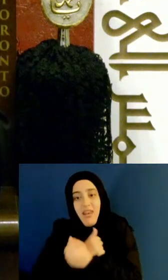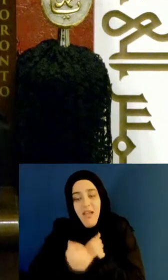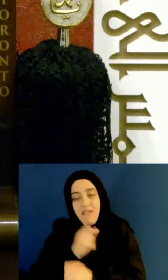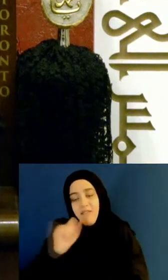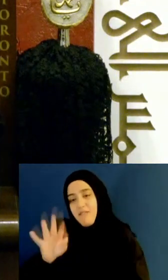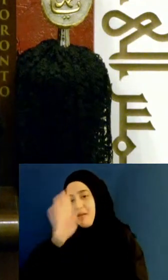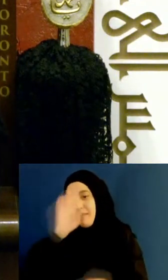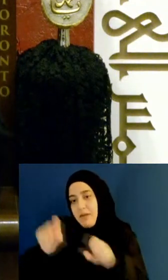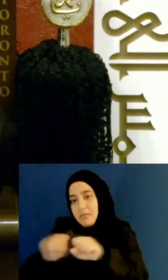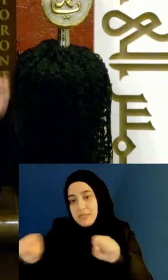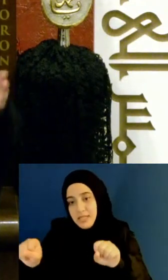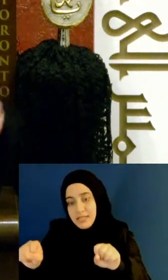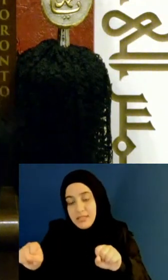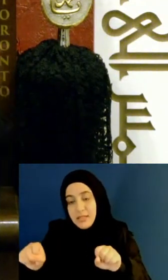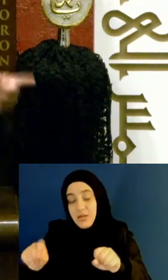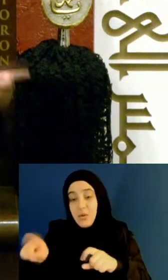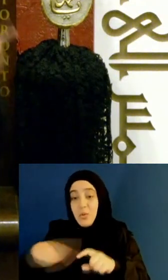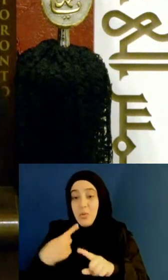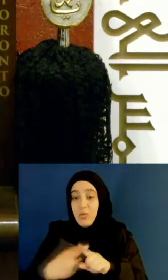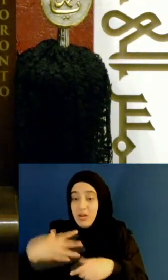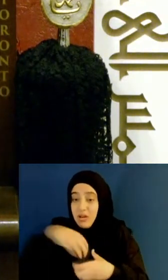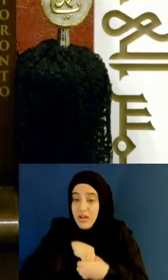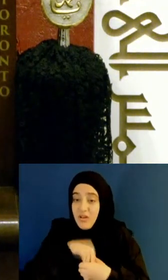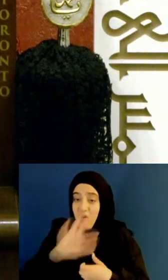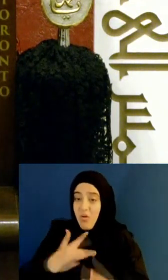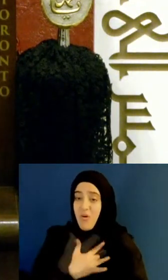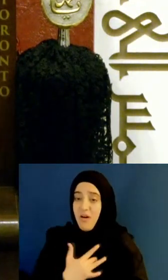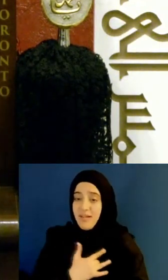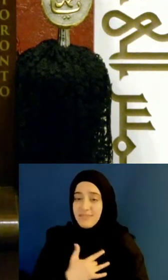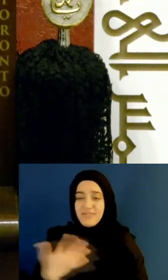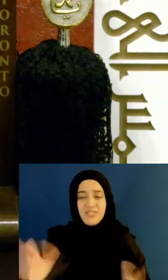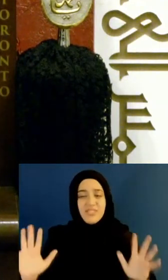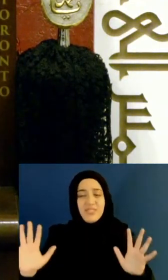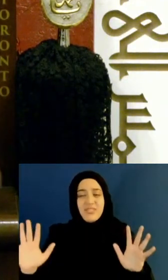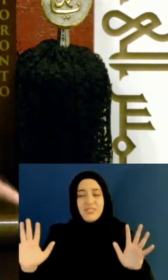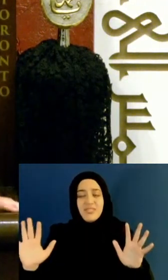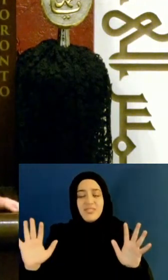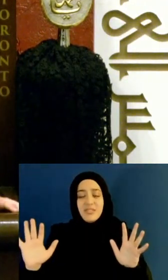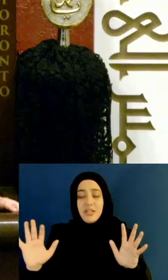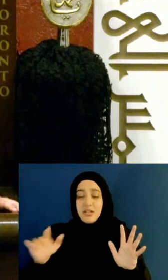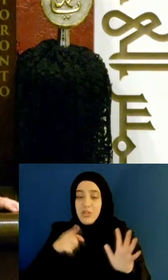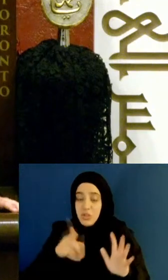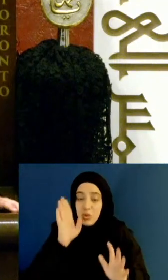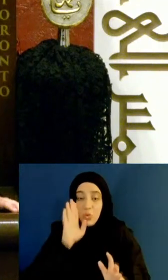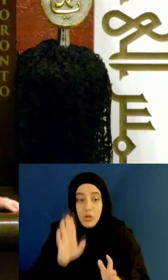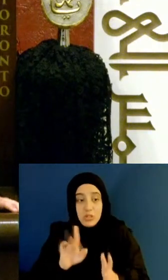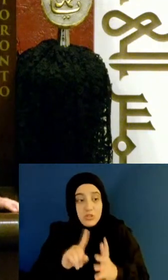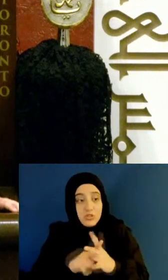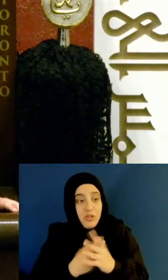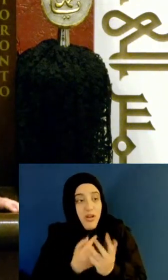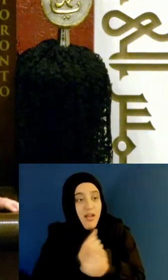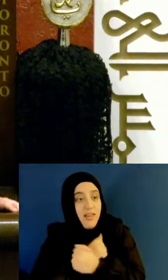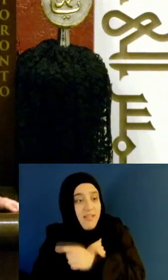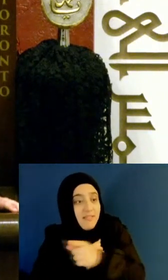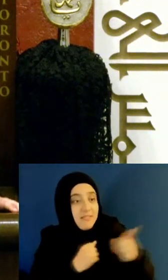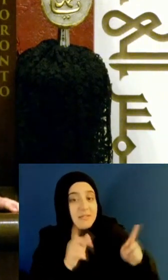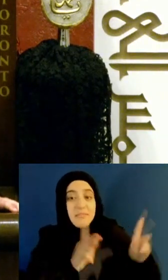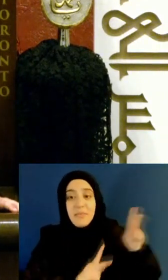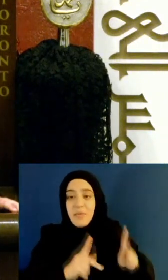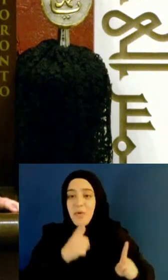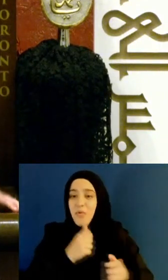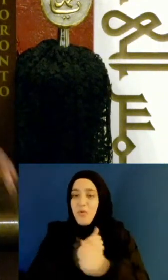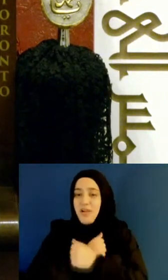your heart, finished. You begin to love everyone who loves Imam al-Hussein. And the same thing when it came to